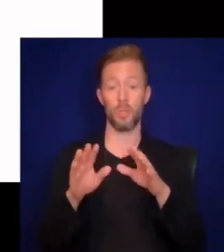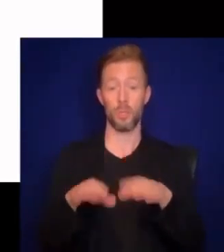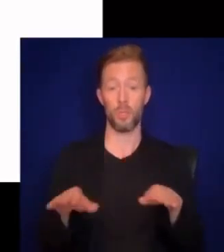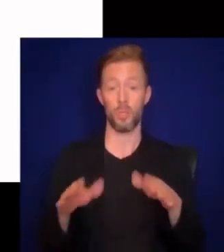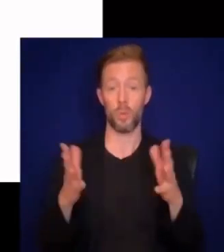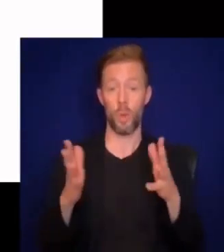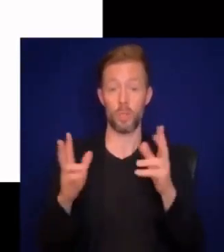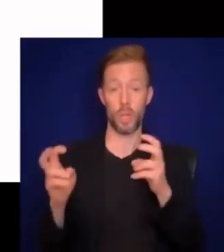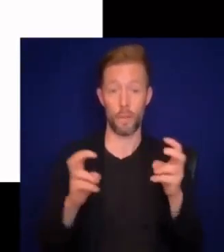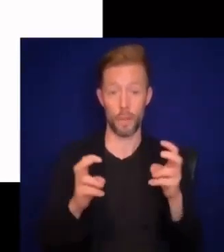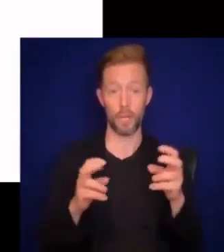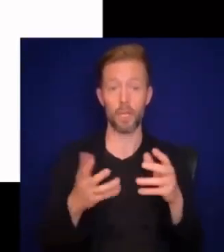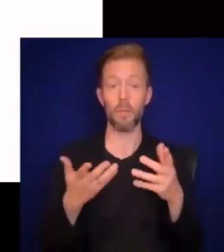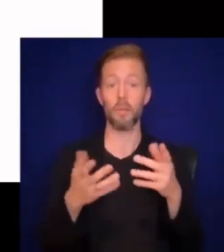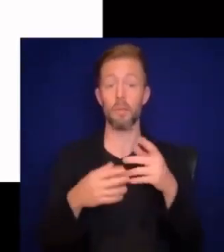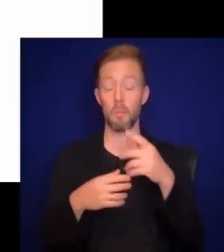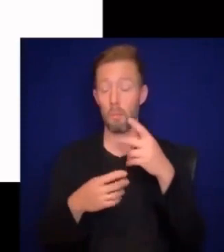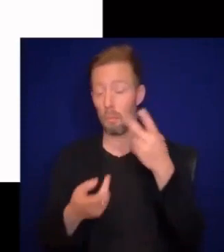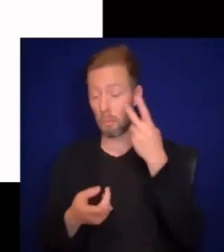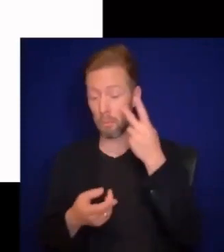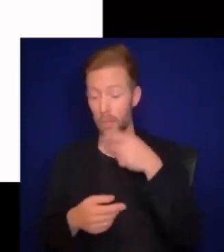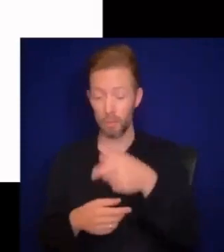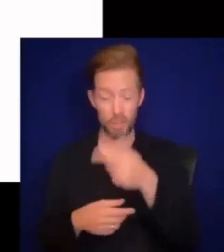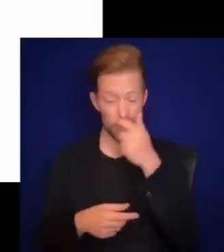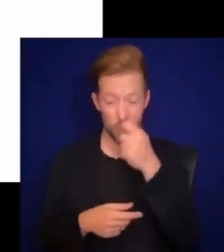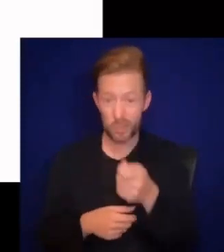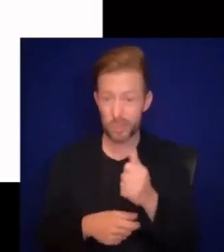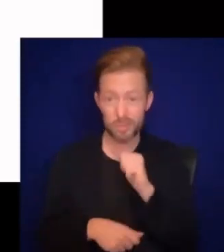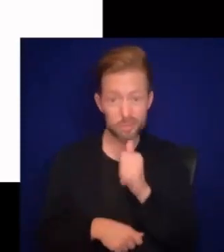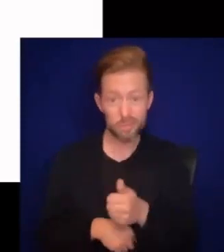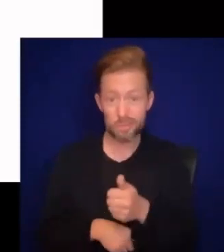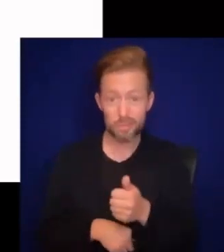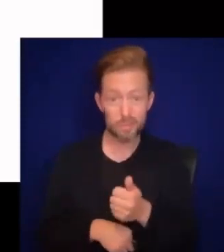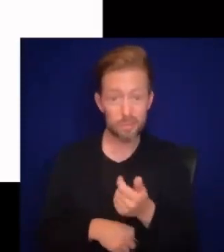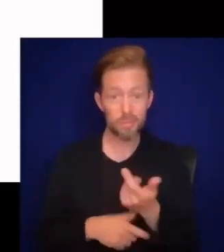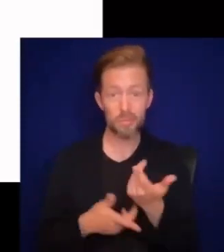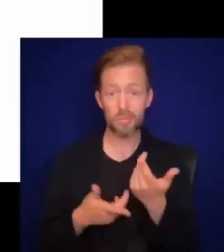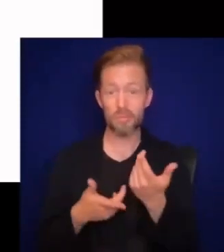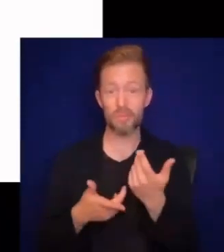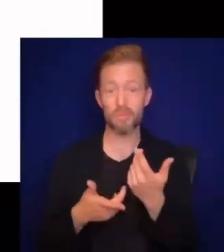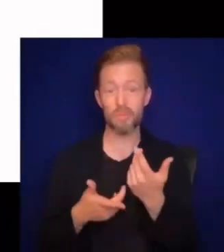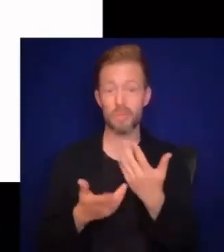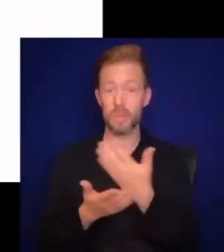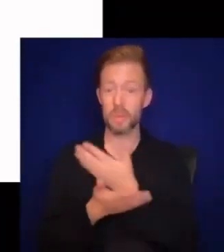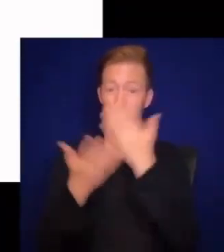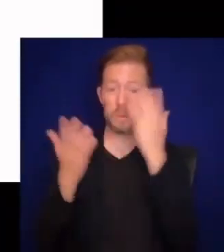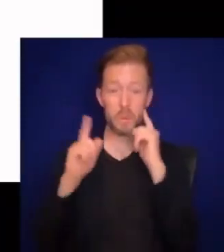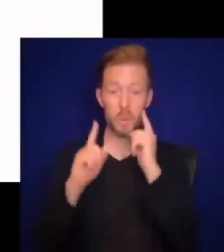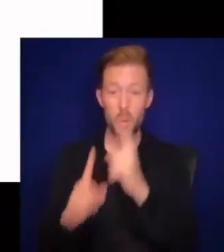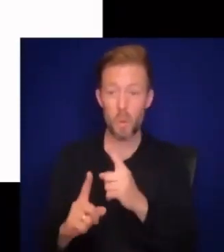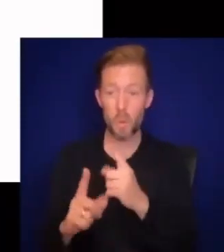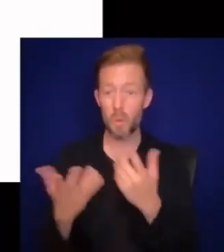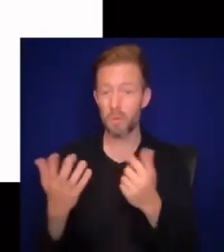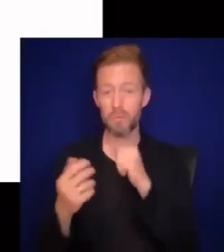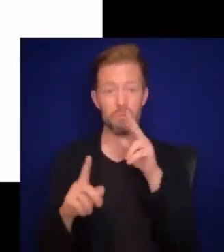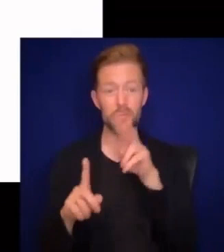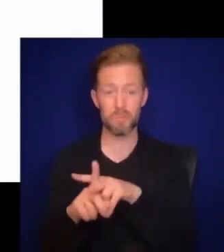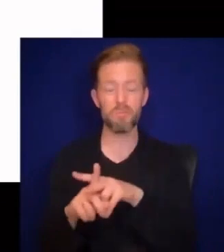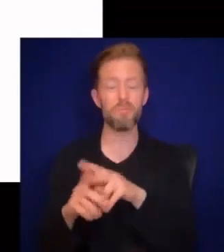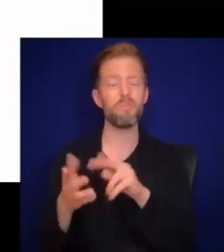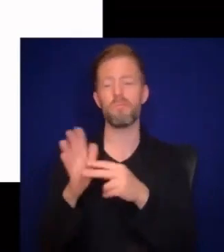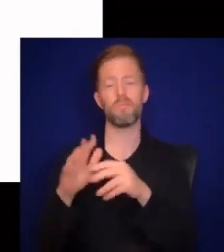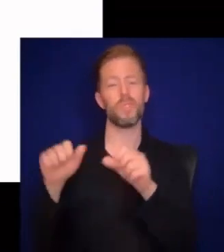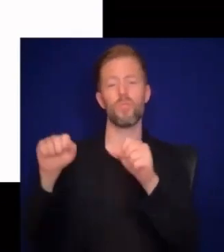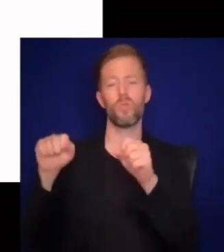And then if their interest is low, and there are no consistent goals and it's not